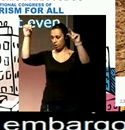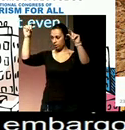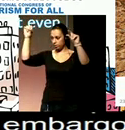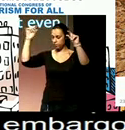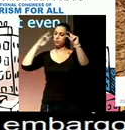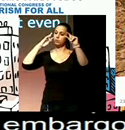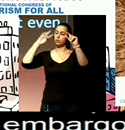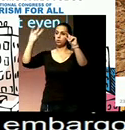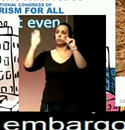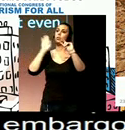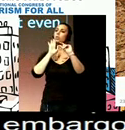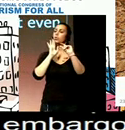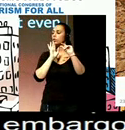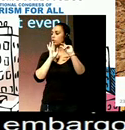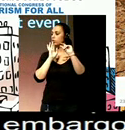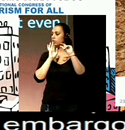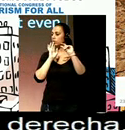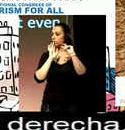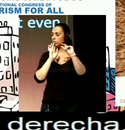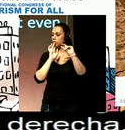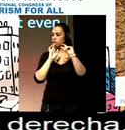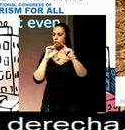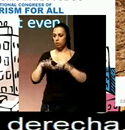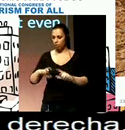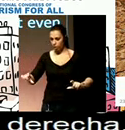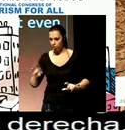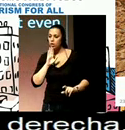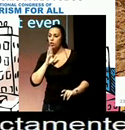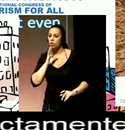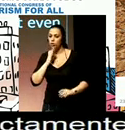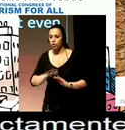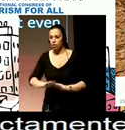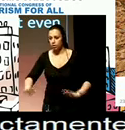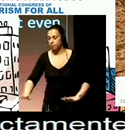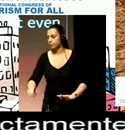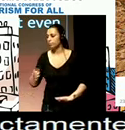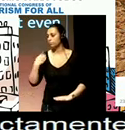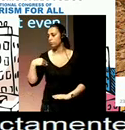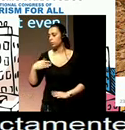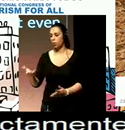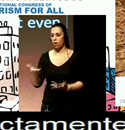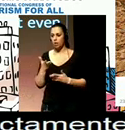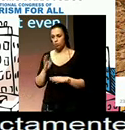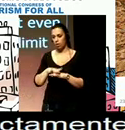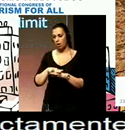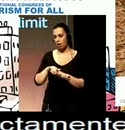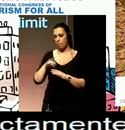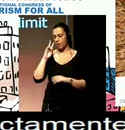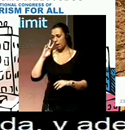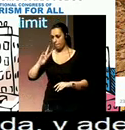the same picture. We can see the limit of the pavement, and it helps